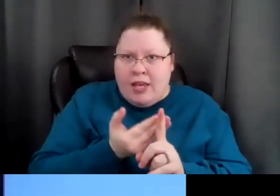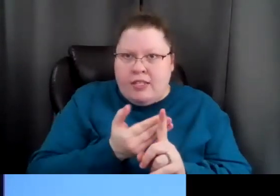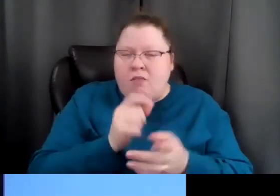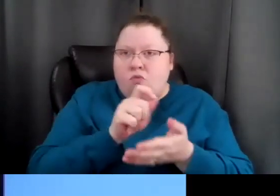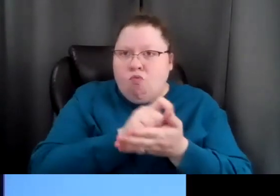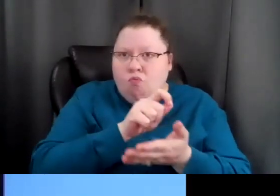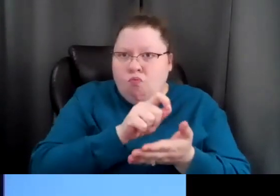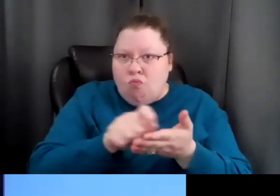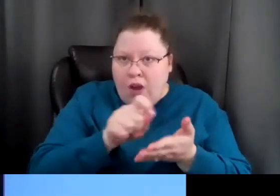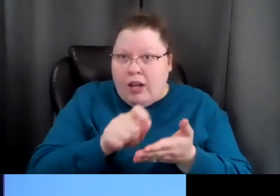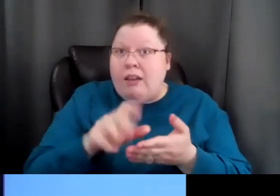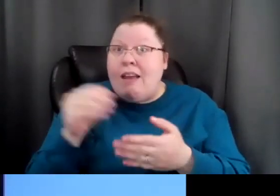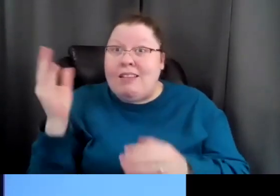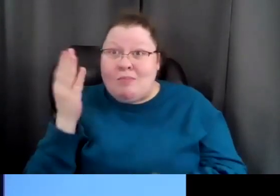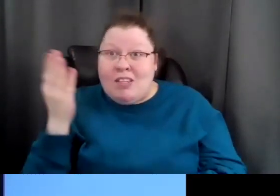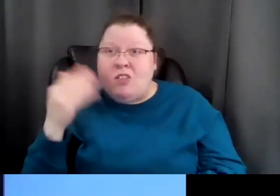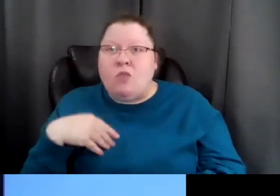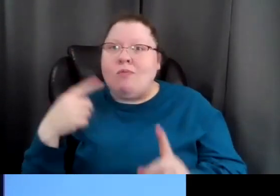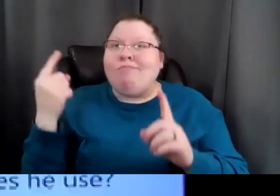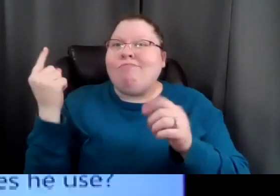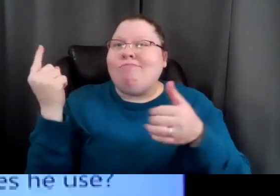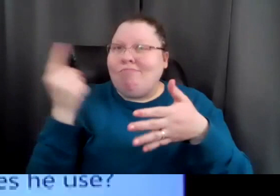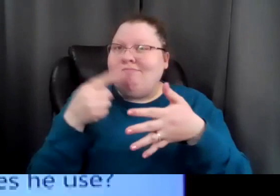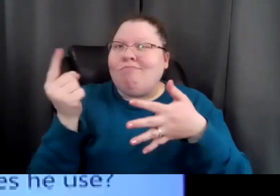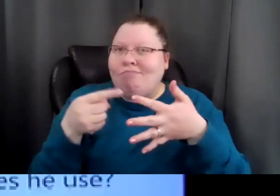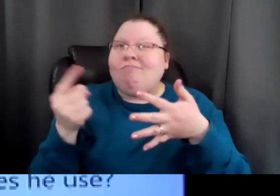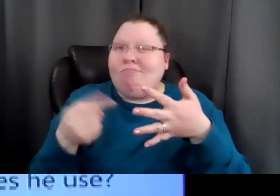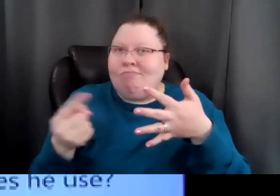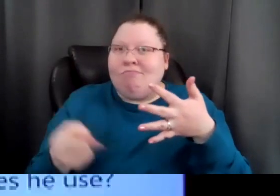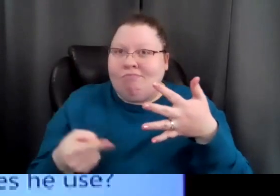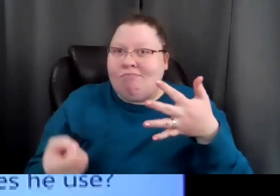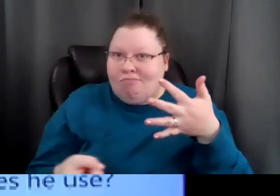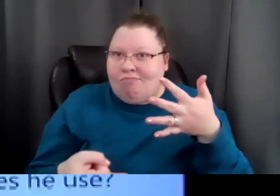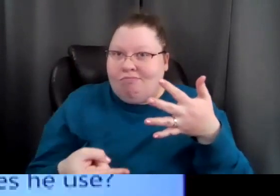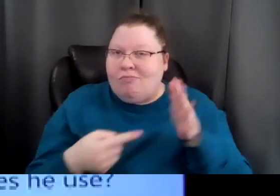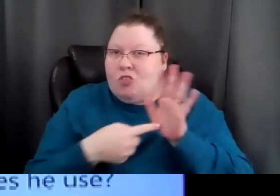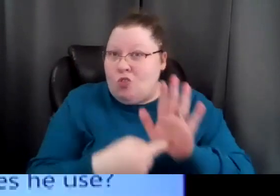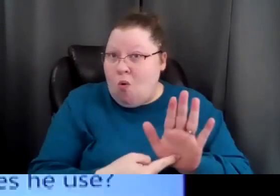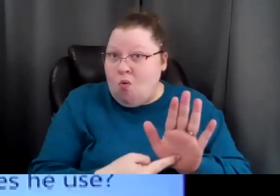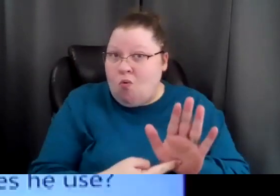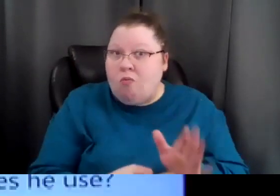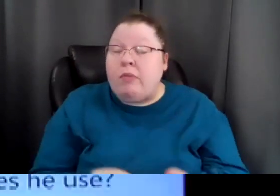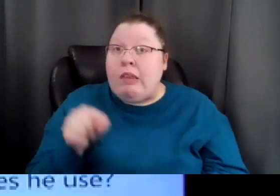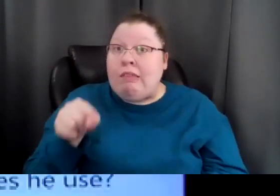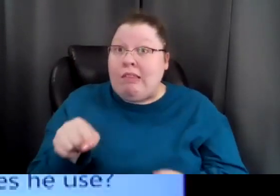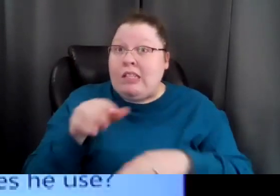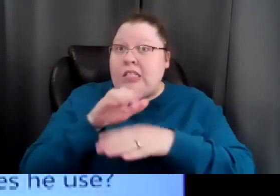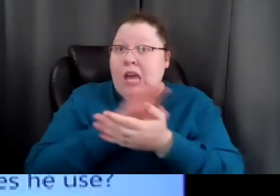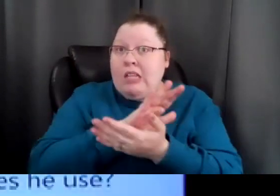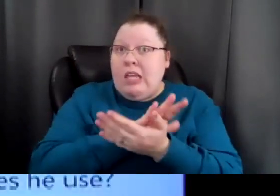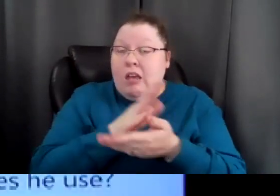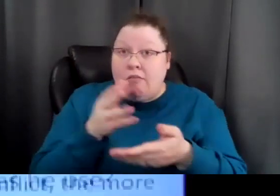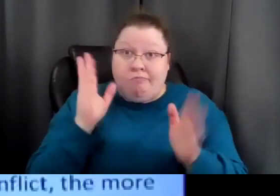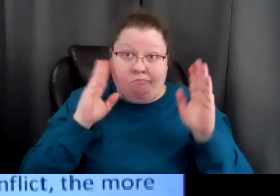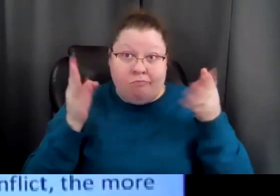and speeches to make their points. For example, one that you're going to see in this essay and that I want you to pay attention